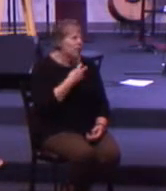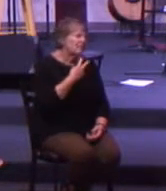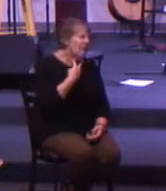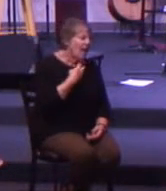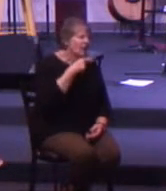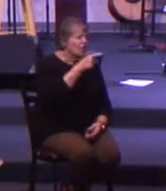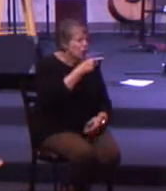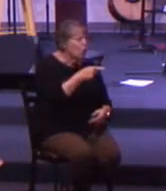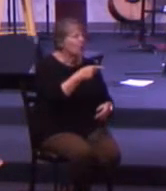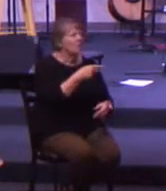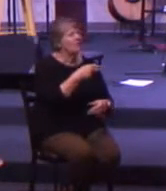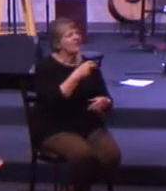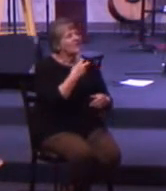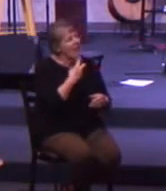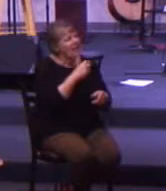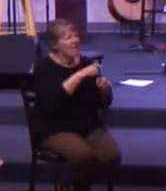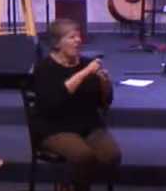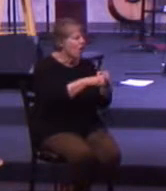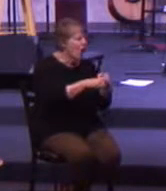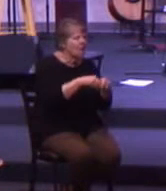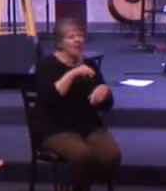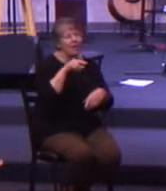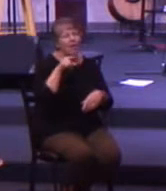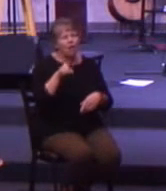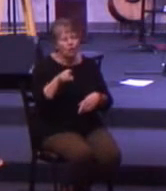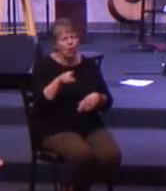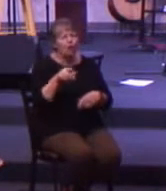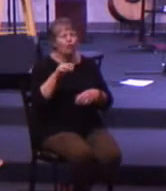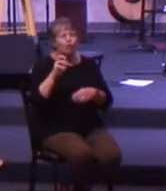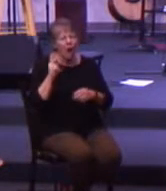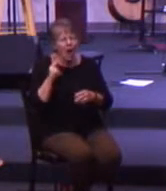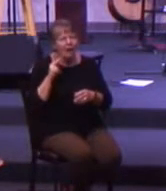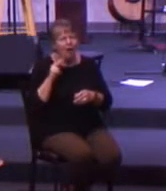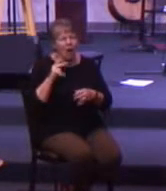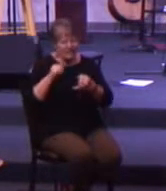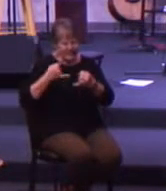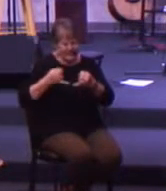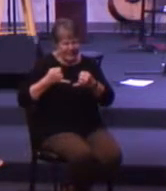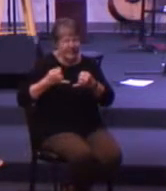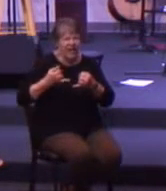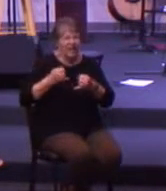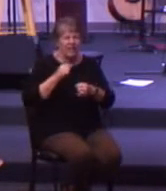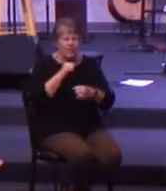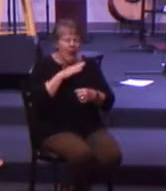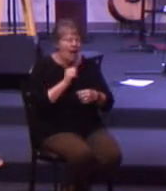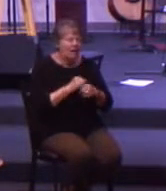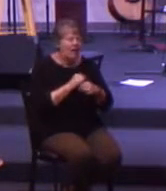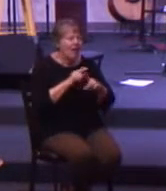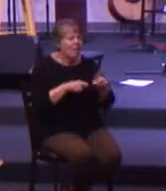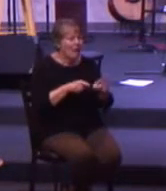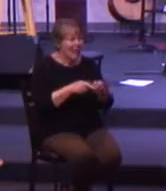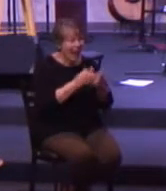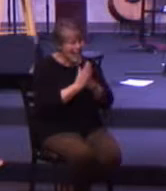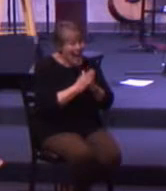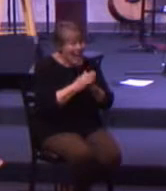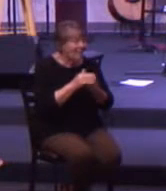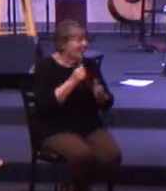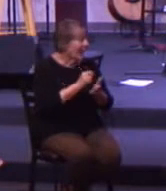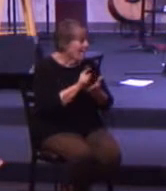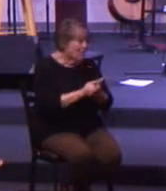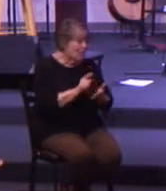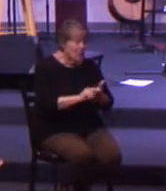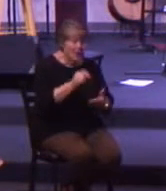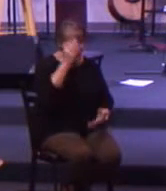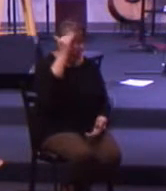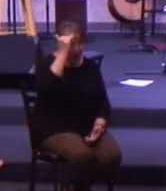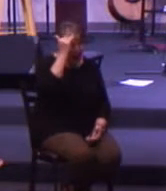and you got your truck stuck in the mud. Okay, here's why I ask it every single week. Because here's what I know about myself, and I'm guessing that at least one of